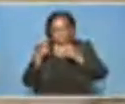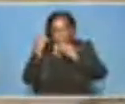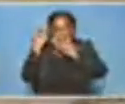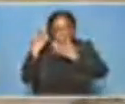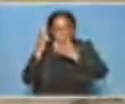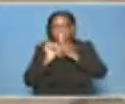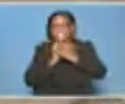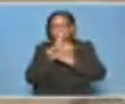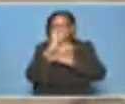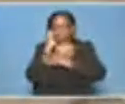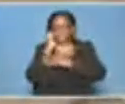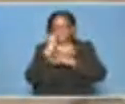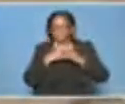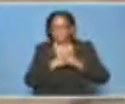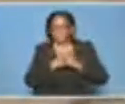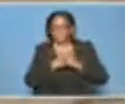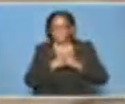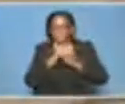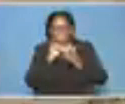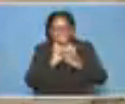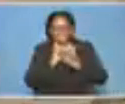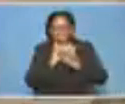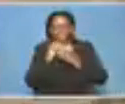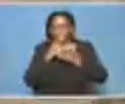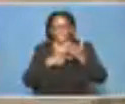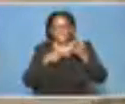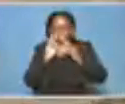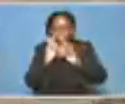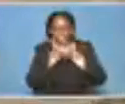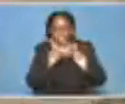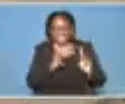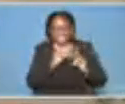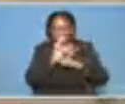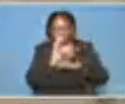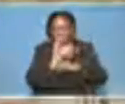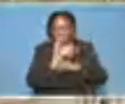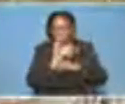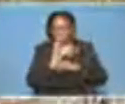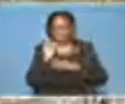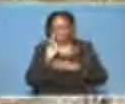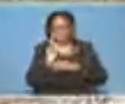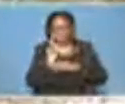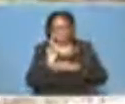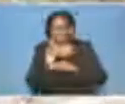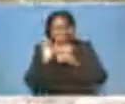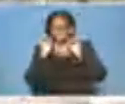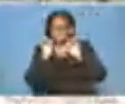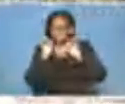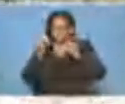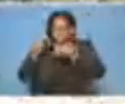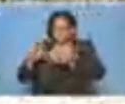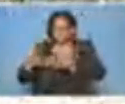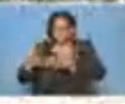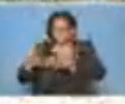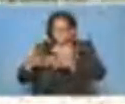recent as this past weekend, which is really what our environmental plans are anchored around, and that is zero waste to landfill, which is a huge